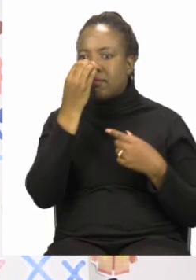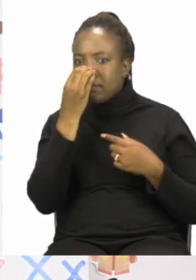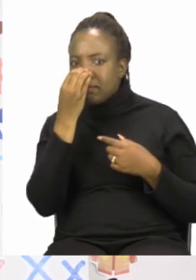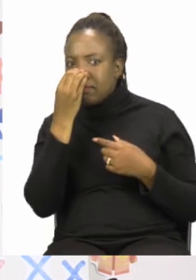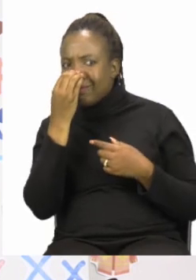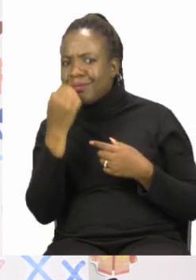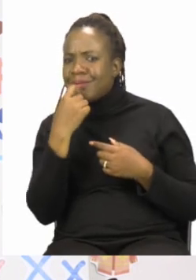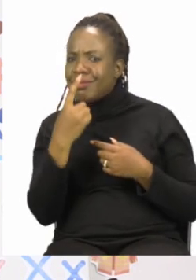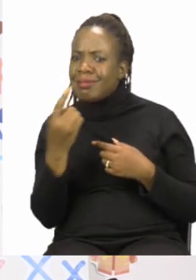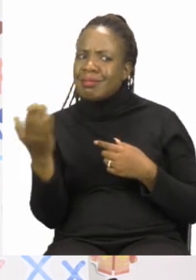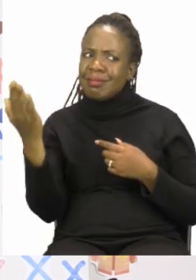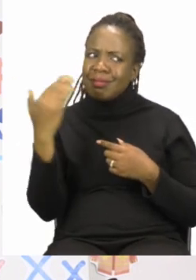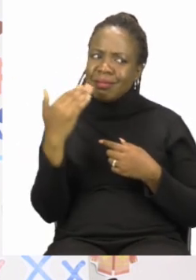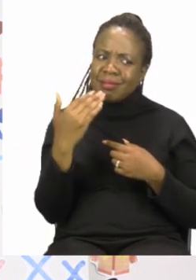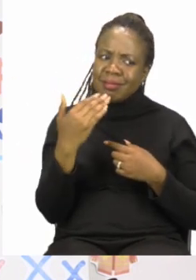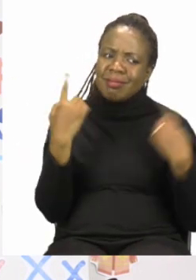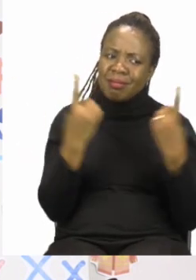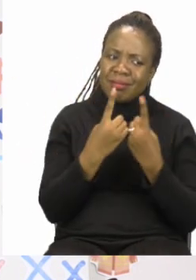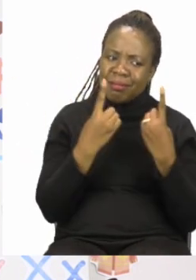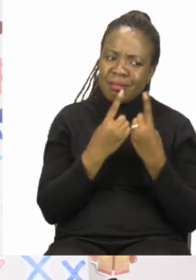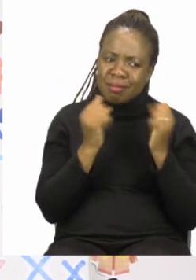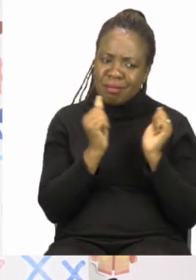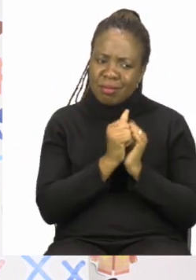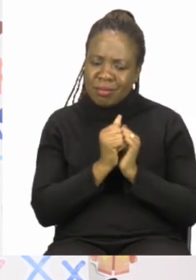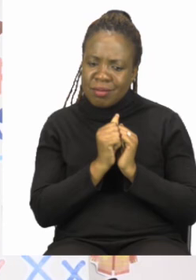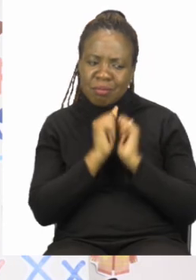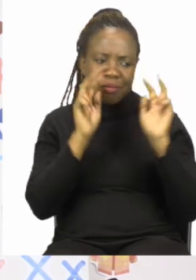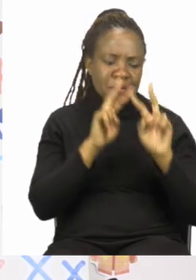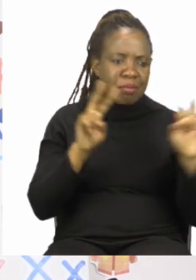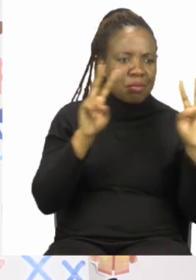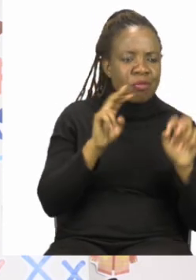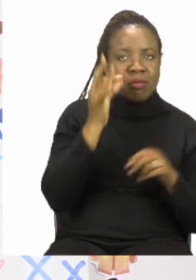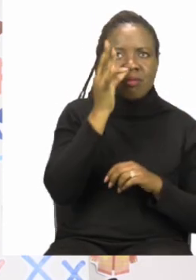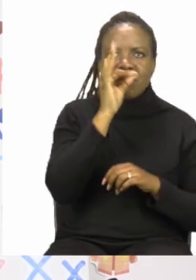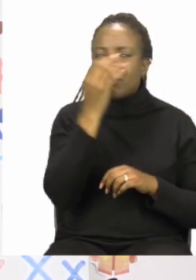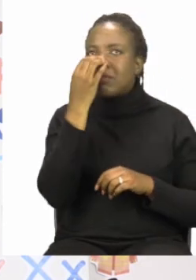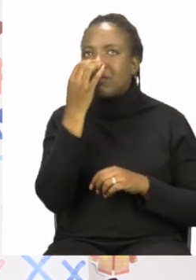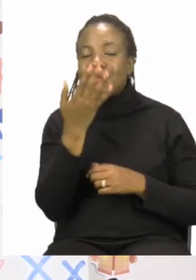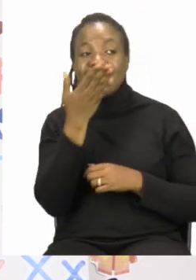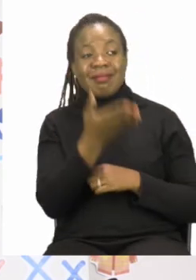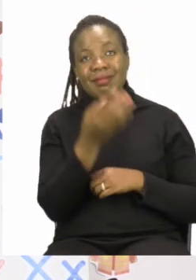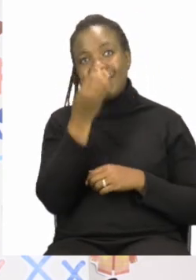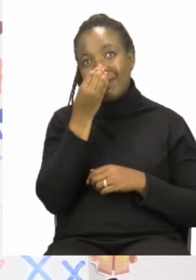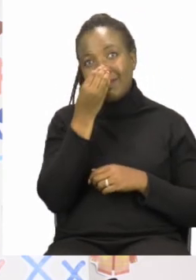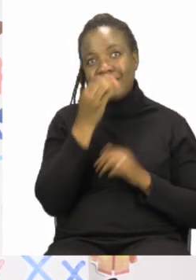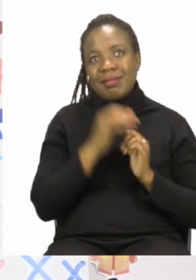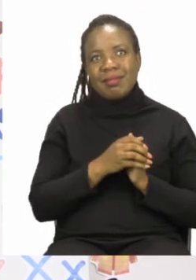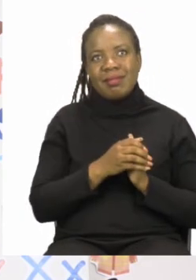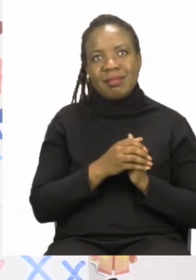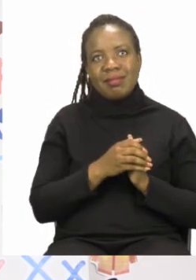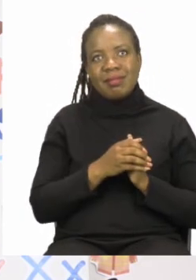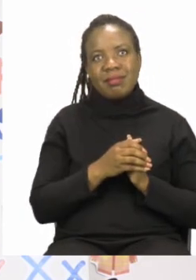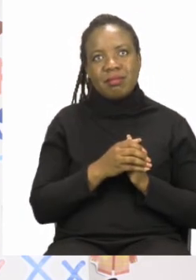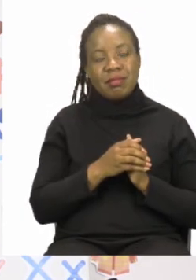come to play with me today because we're looking for flowers. Sashi? Oh, there he is. Are you ready to